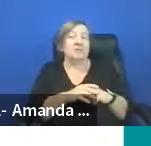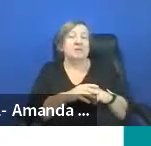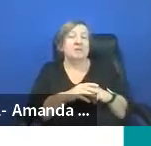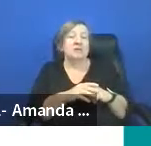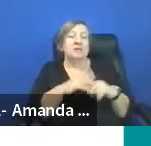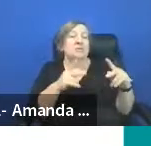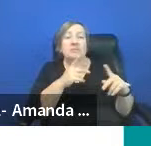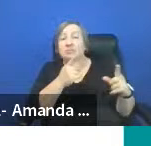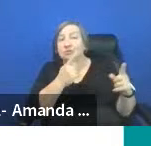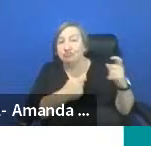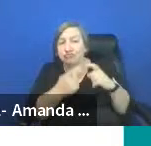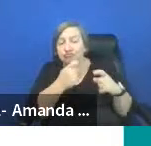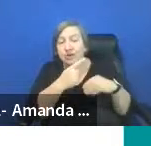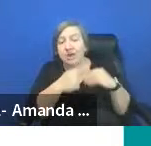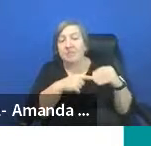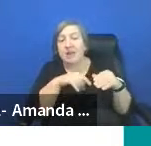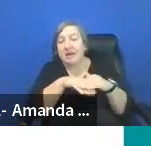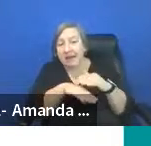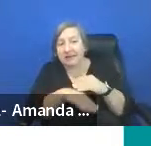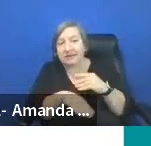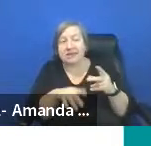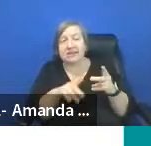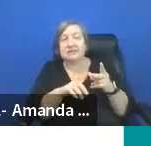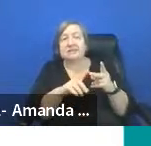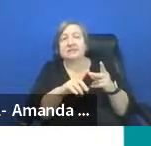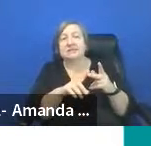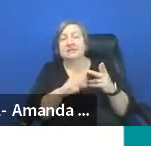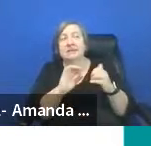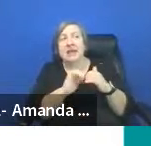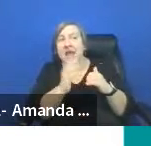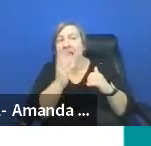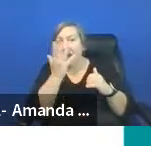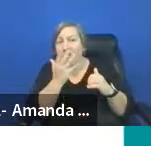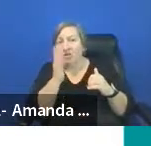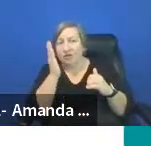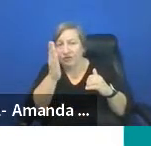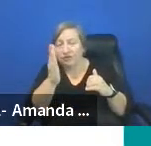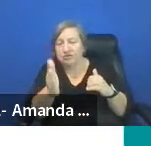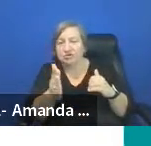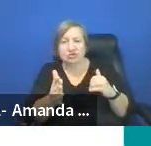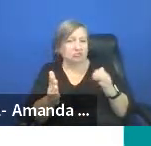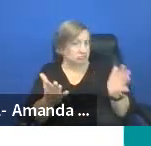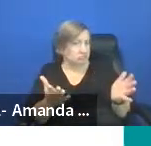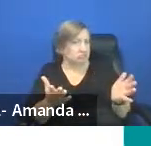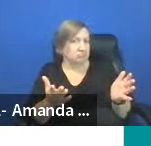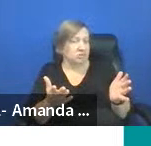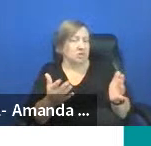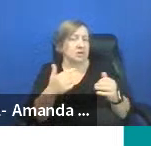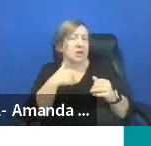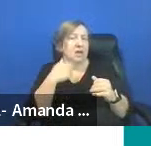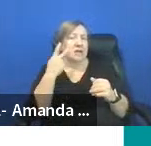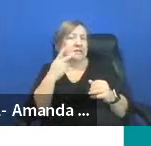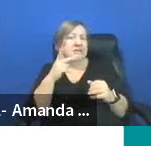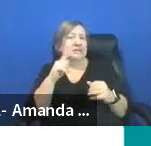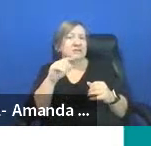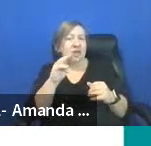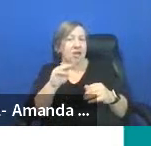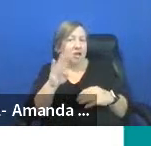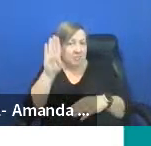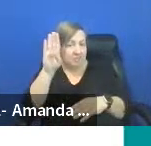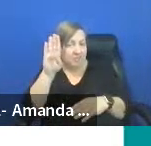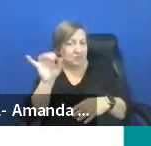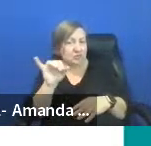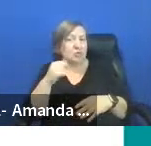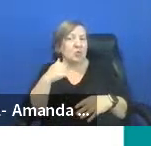some questions about access and what that will look like in the future. I see Tom has his hand up.